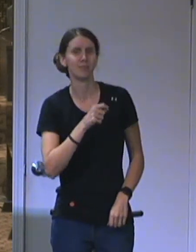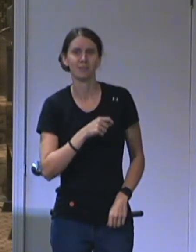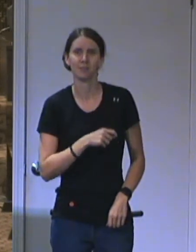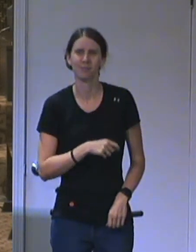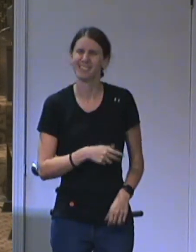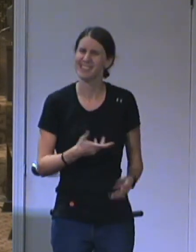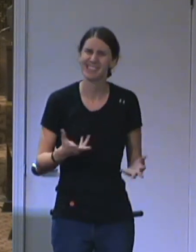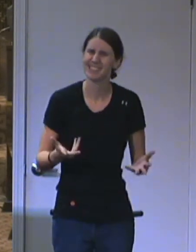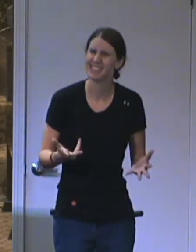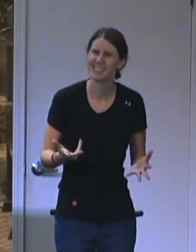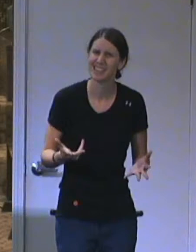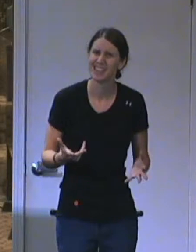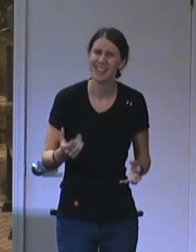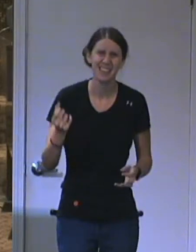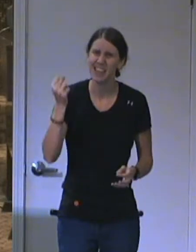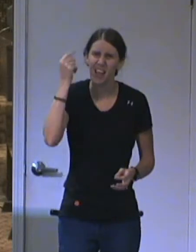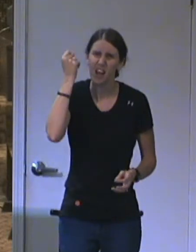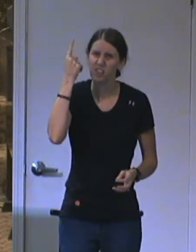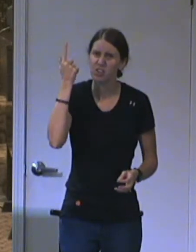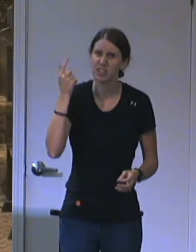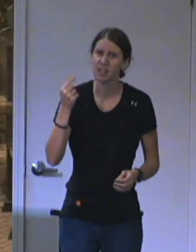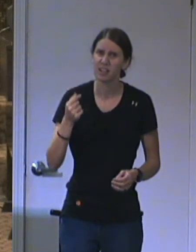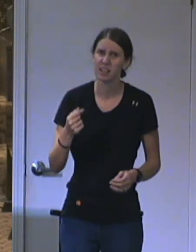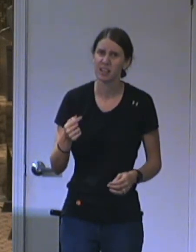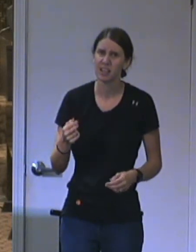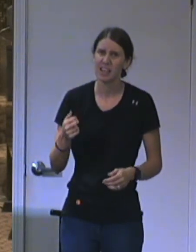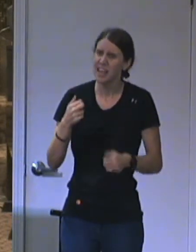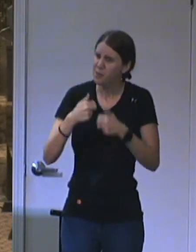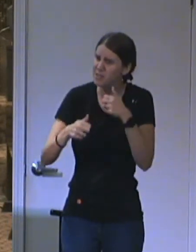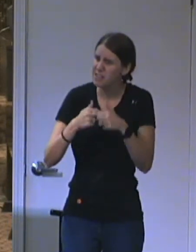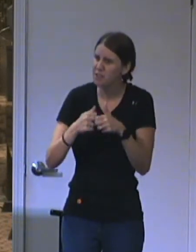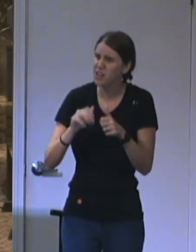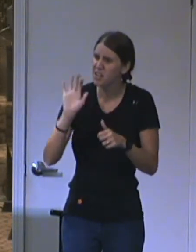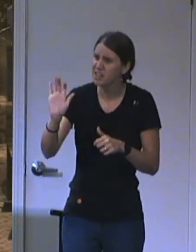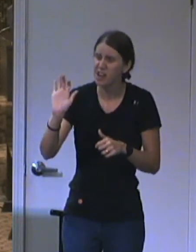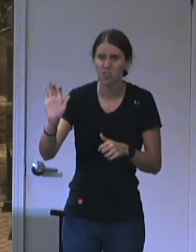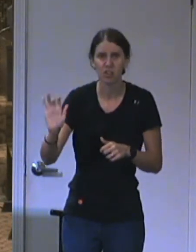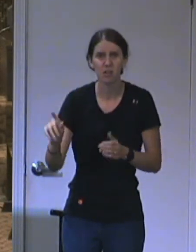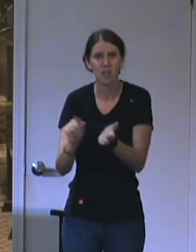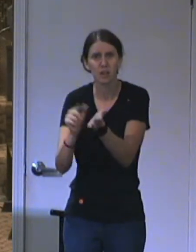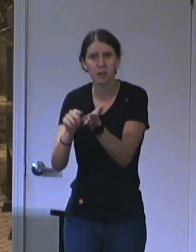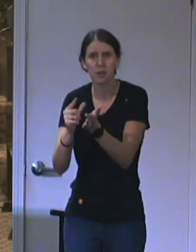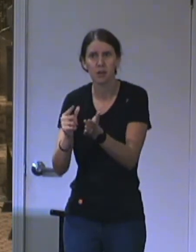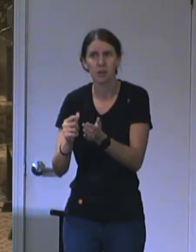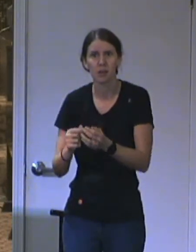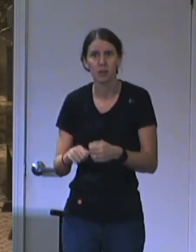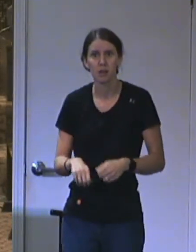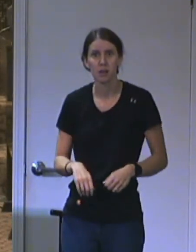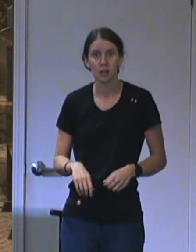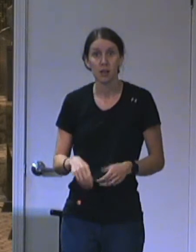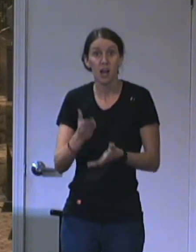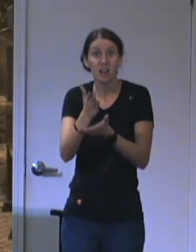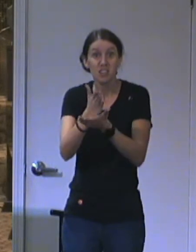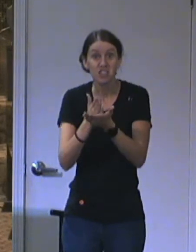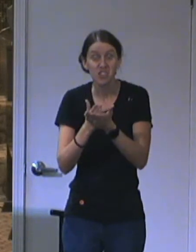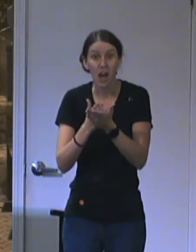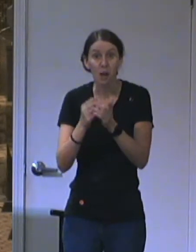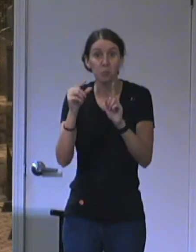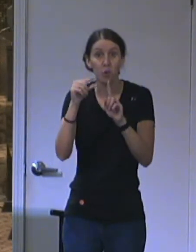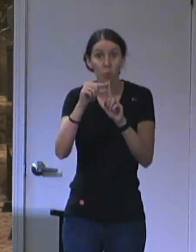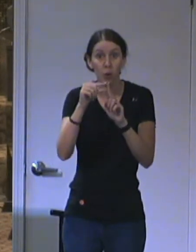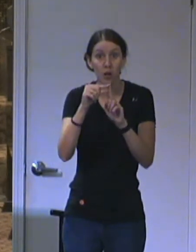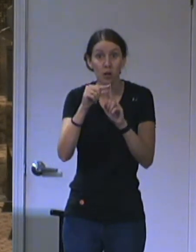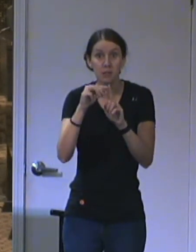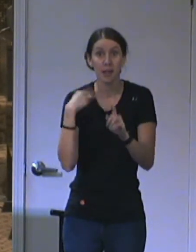It made it harder to reach them because some of the terminologies that we use now meant zero to them. Of